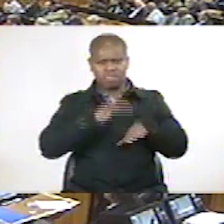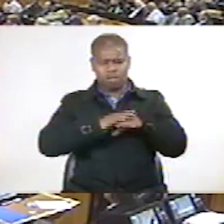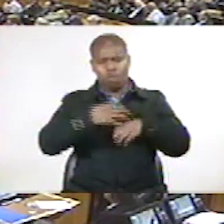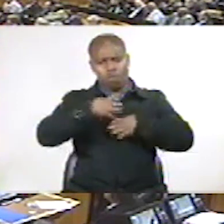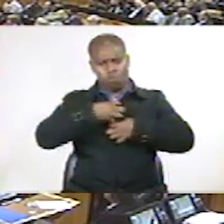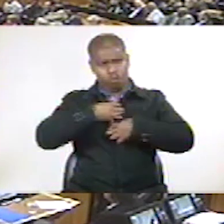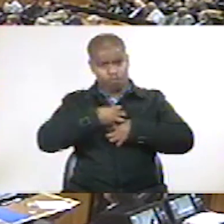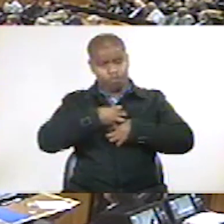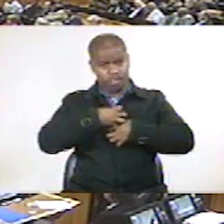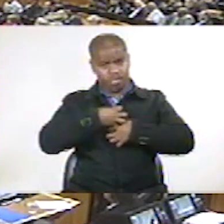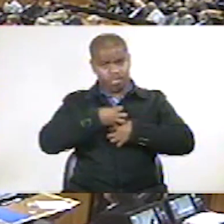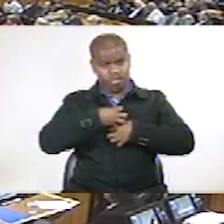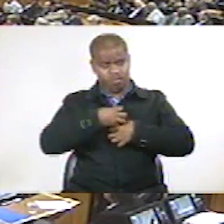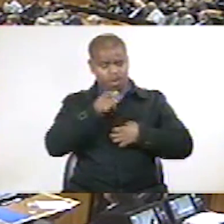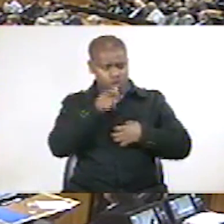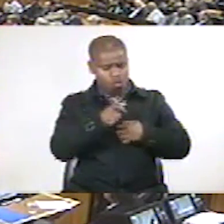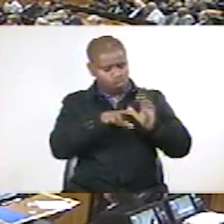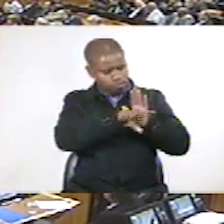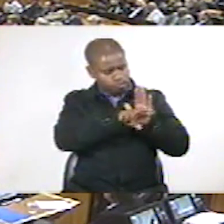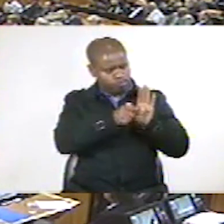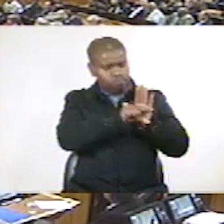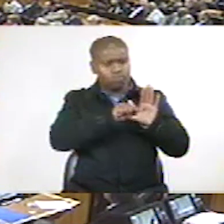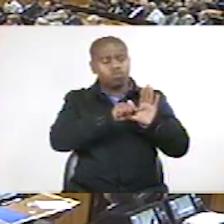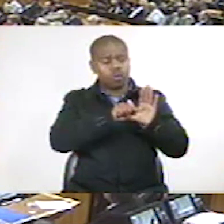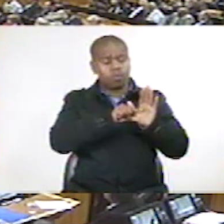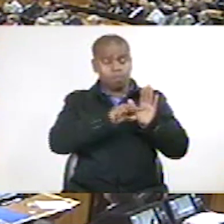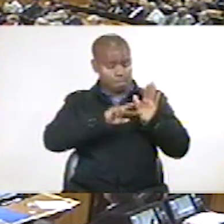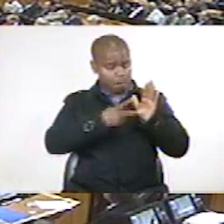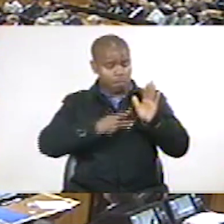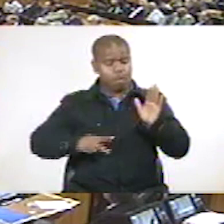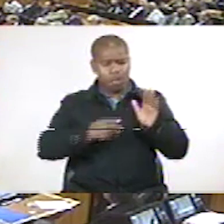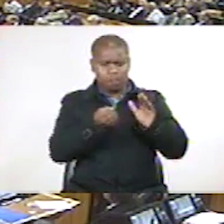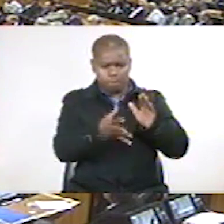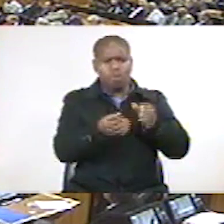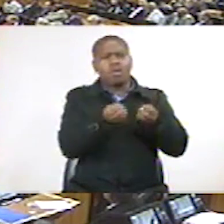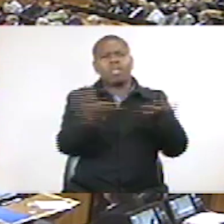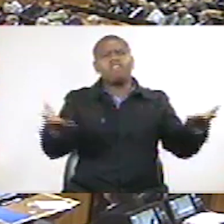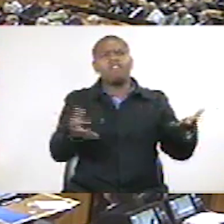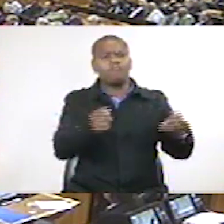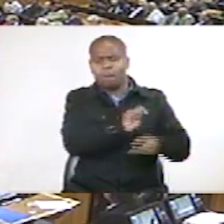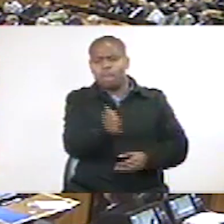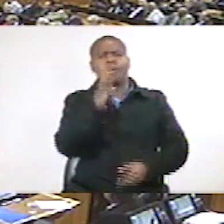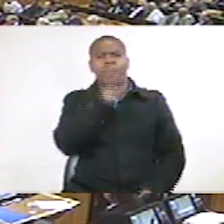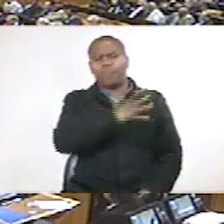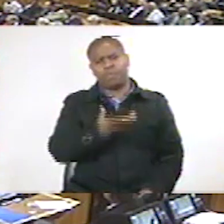make sure that we are able to take land and distribute to our people without paying a cent.